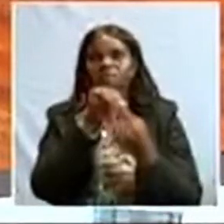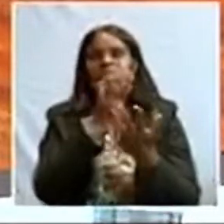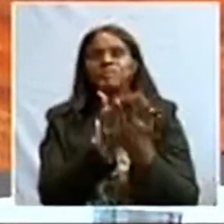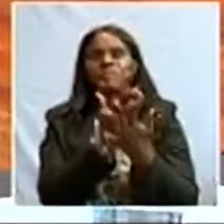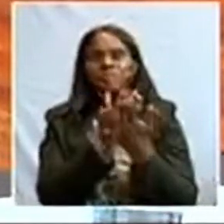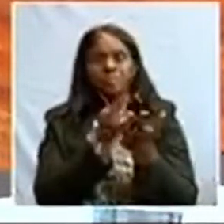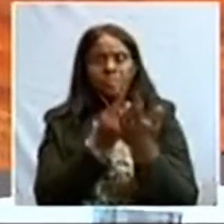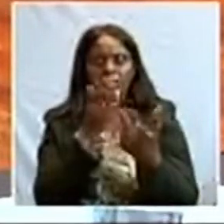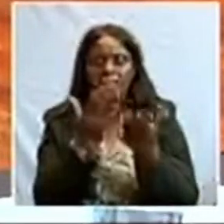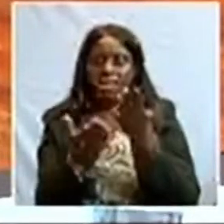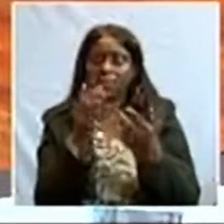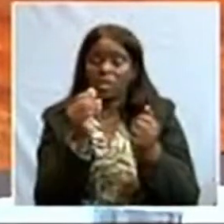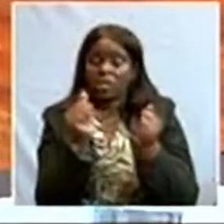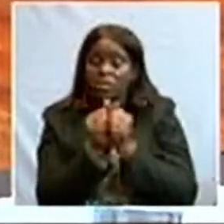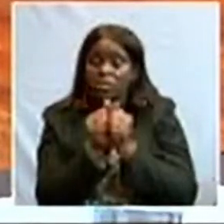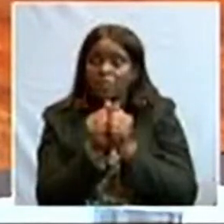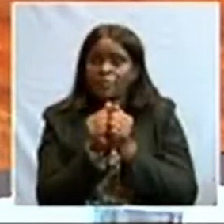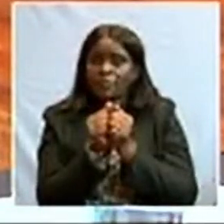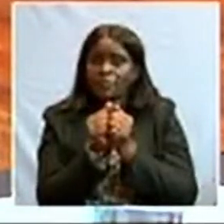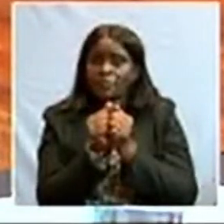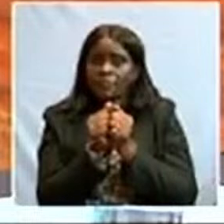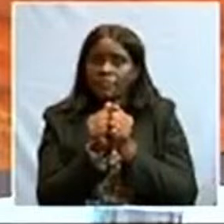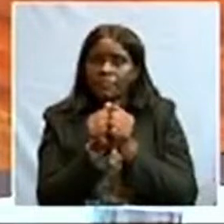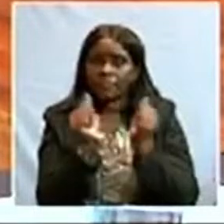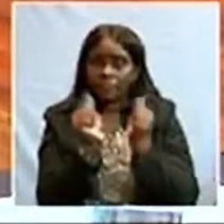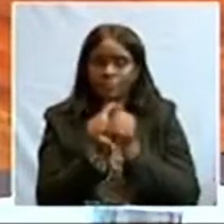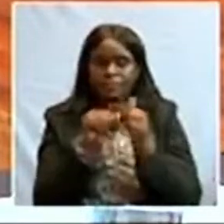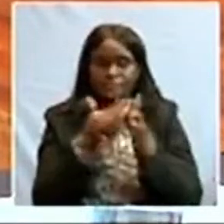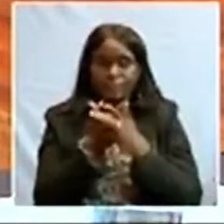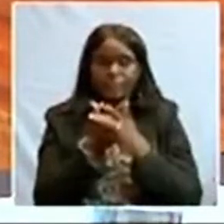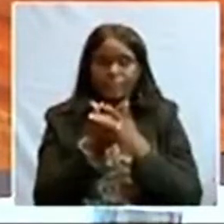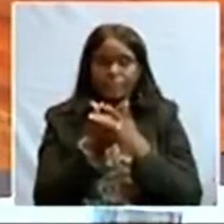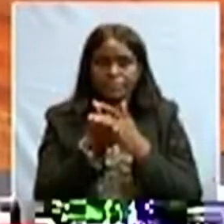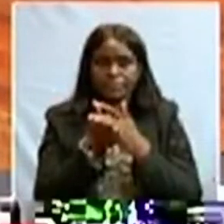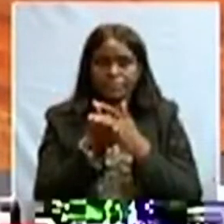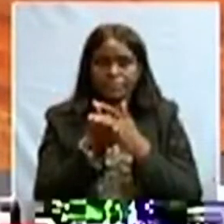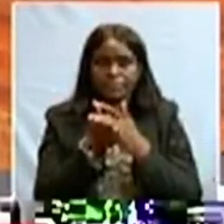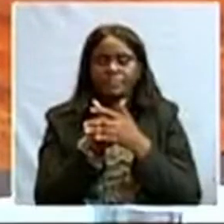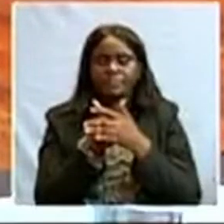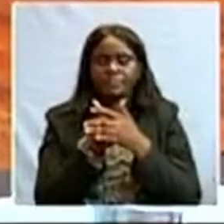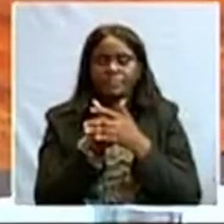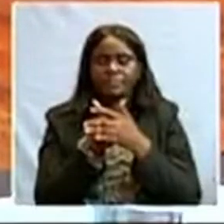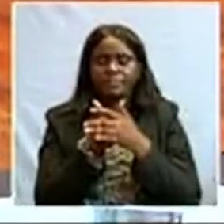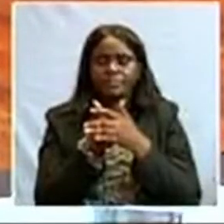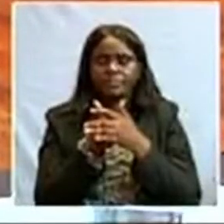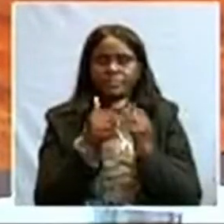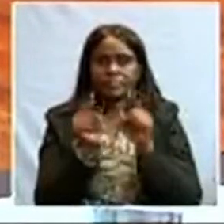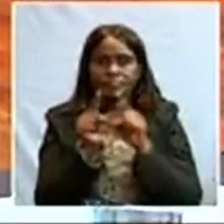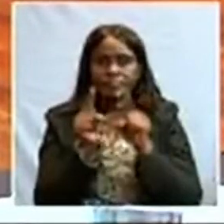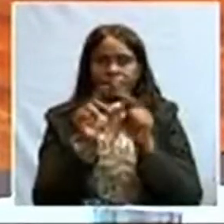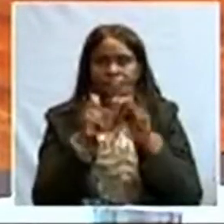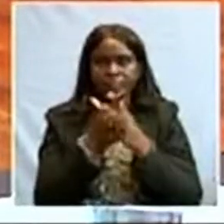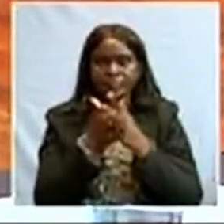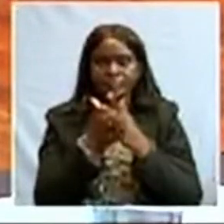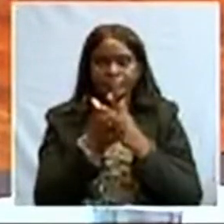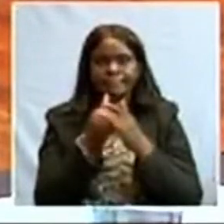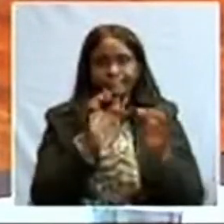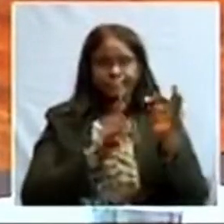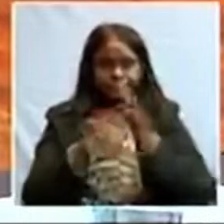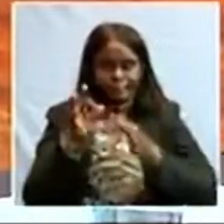recommendations, either in terms of how the roles are defined, how the stipend is